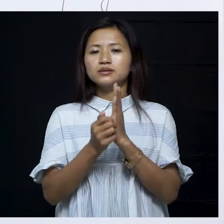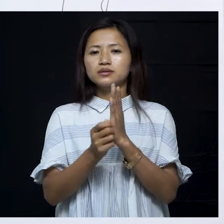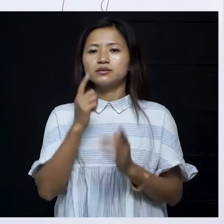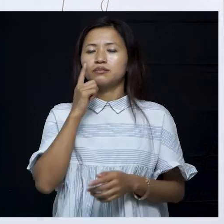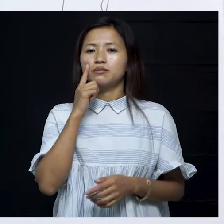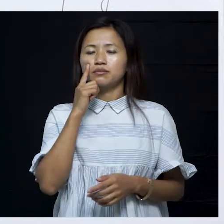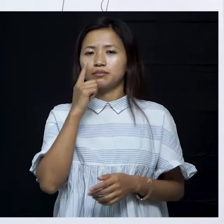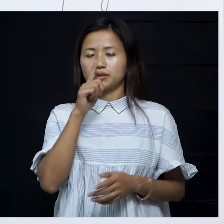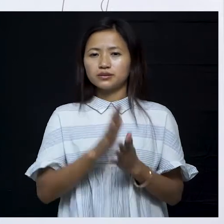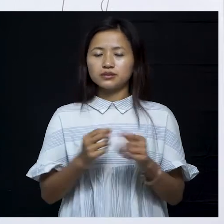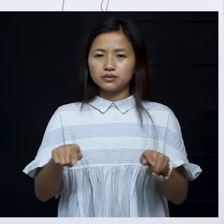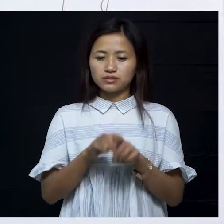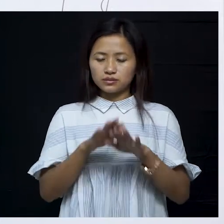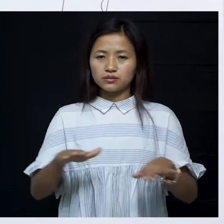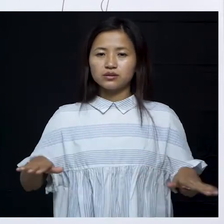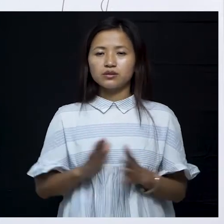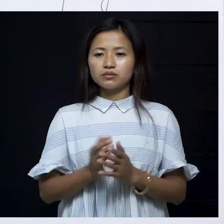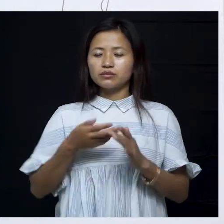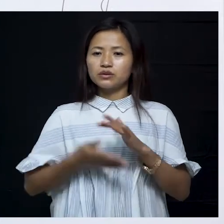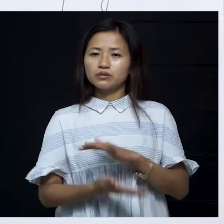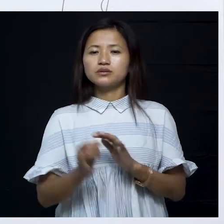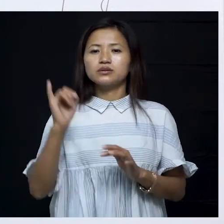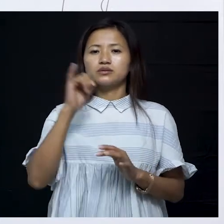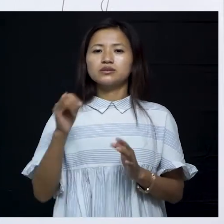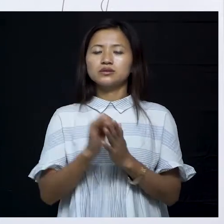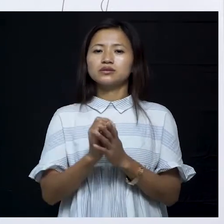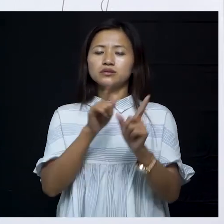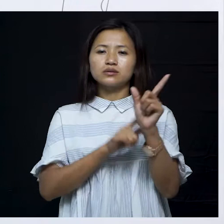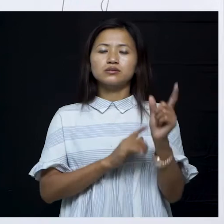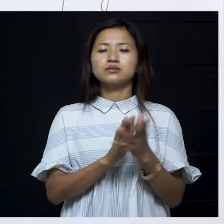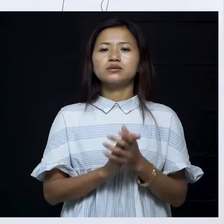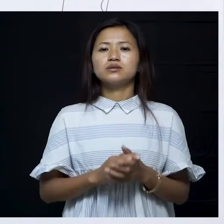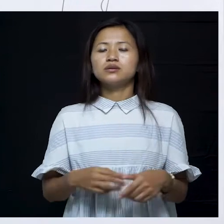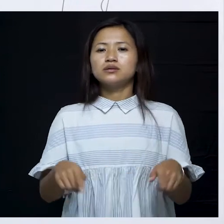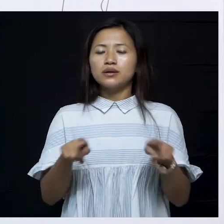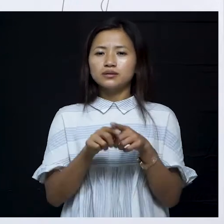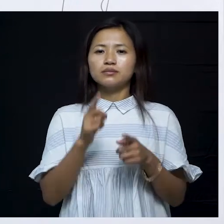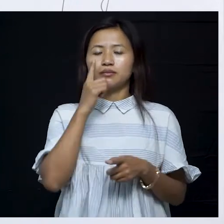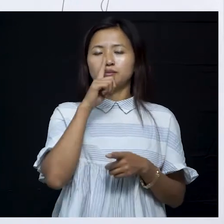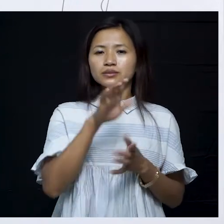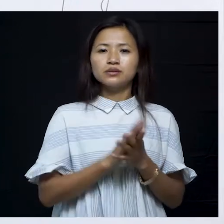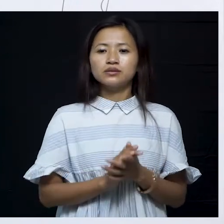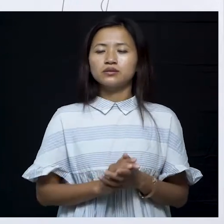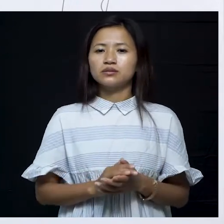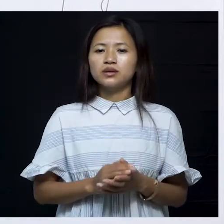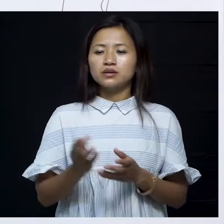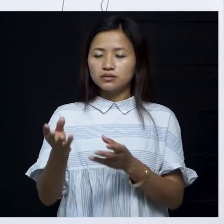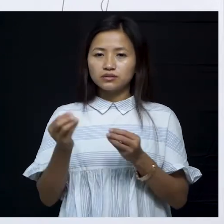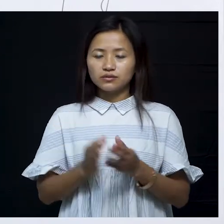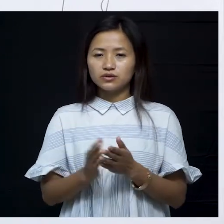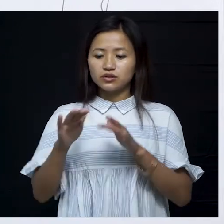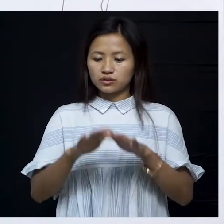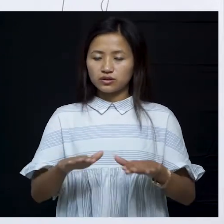mothers and children below the age of 6 years, children below the age of 6 years, and the mother who are going to conceive a